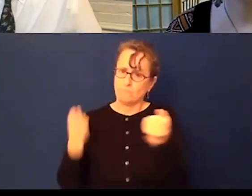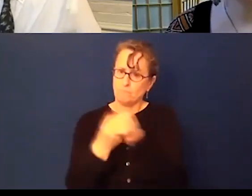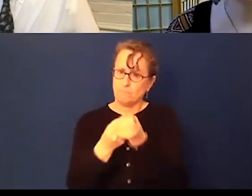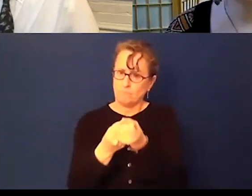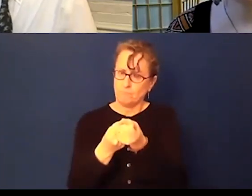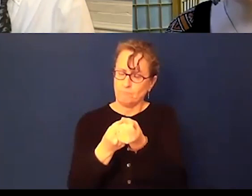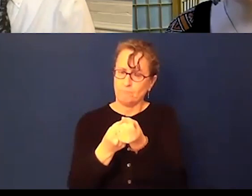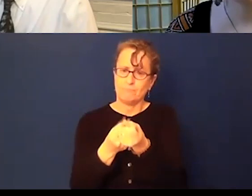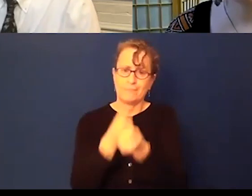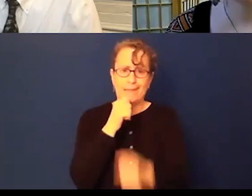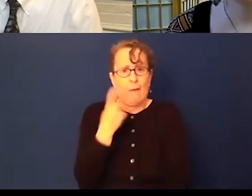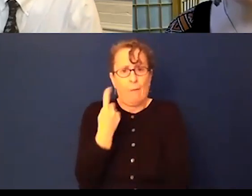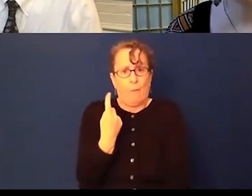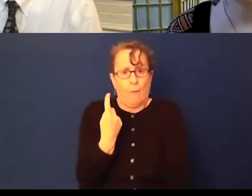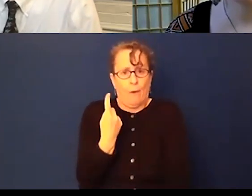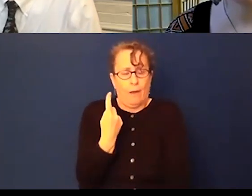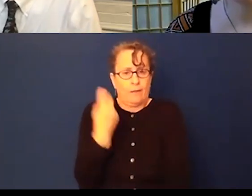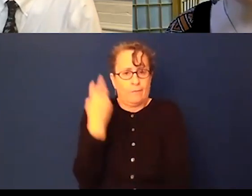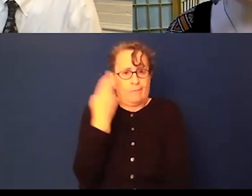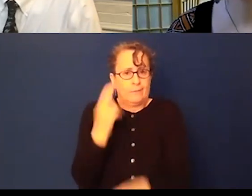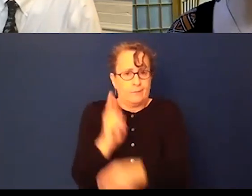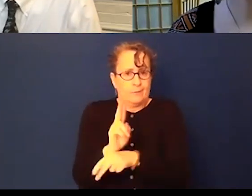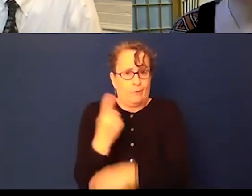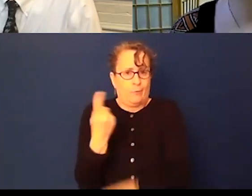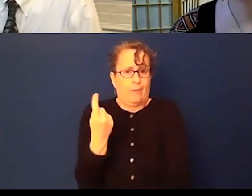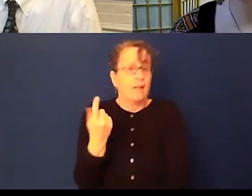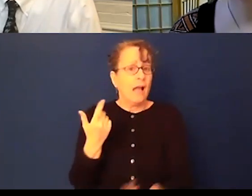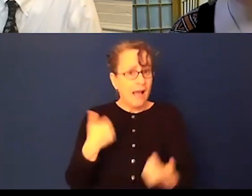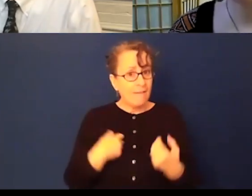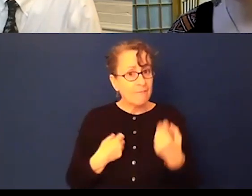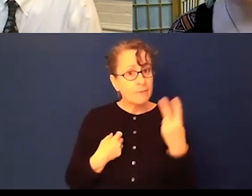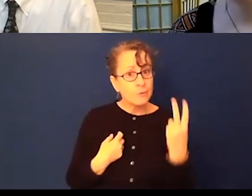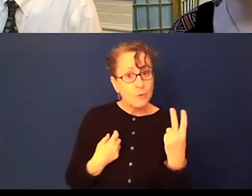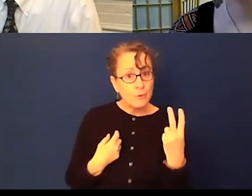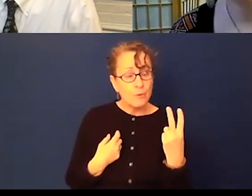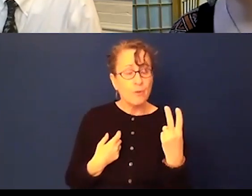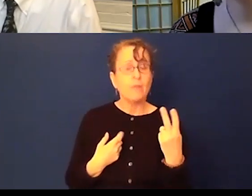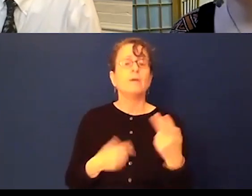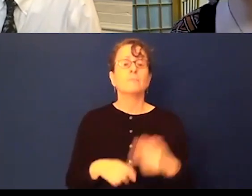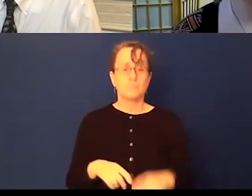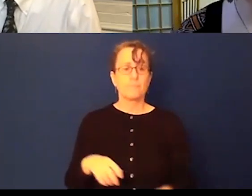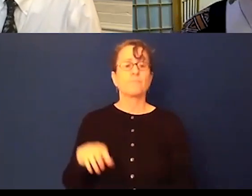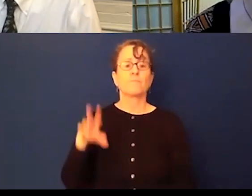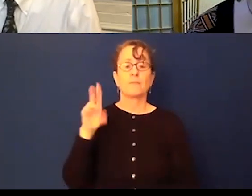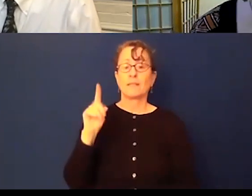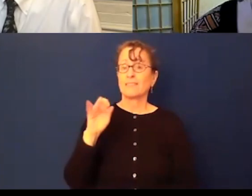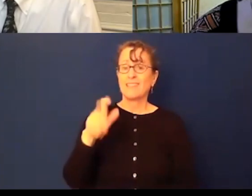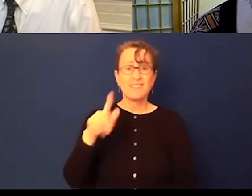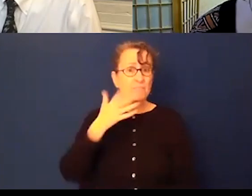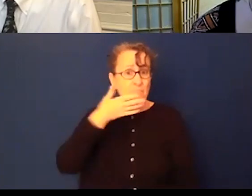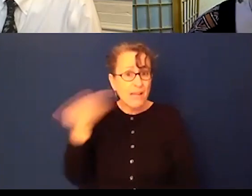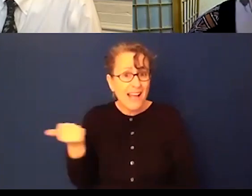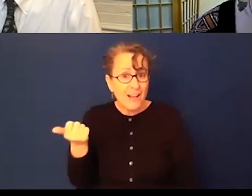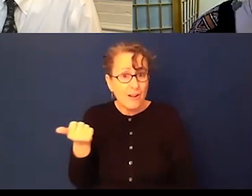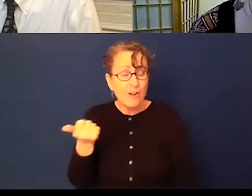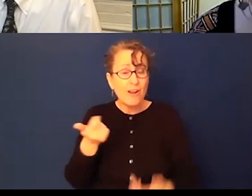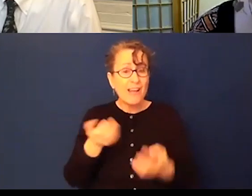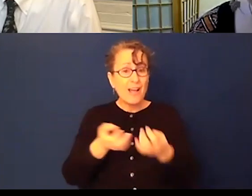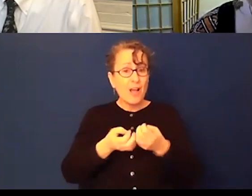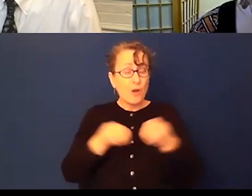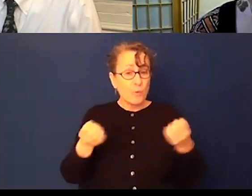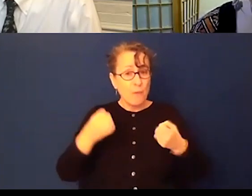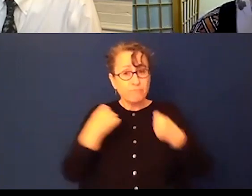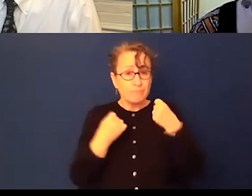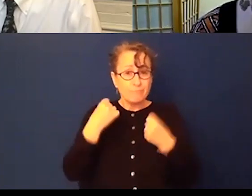Dan? Daniel? It's great. I'm excited. It's a more versatile piece of equipment, right? Get more done